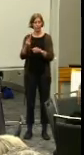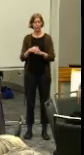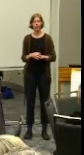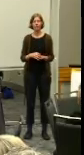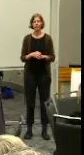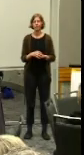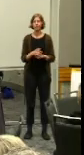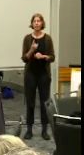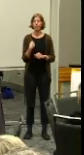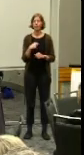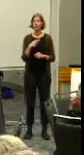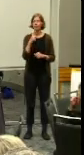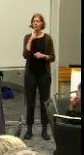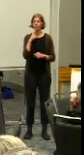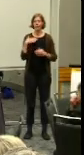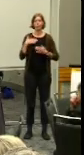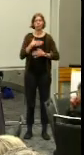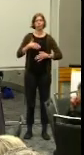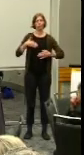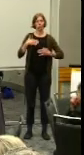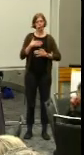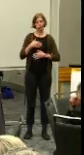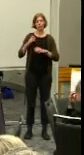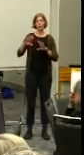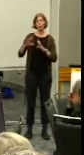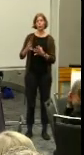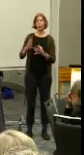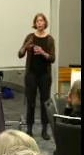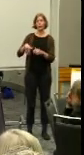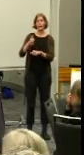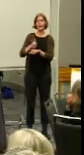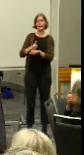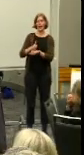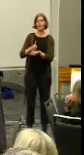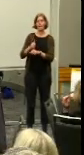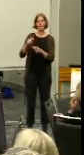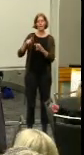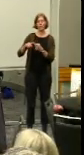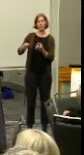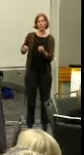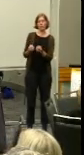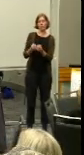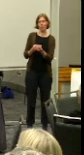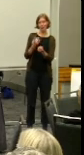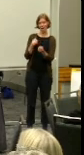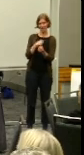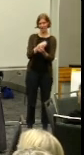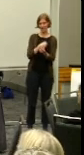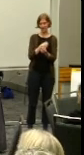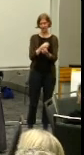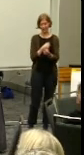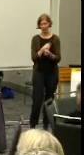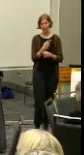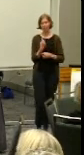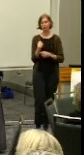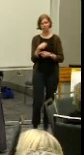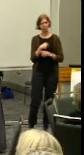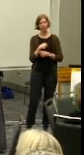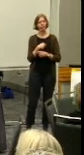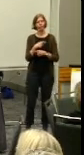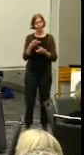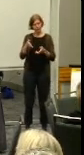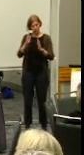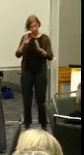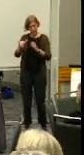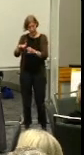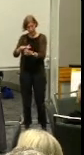the coalition that was set up behind us. So we were created to become the backbone organisation of the area. That coalition